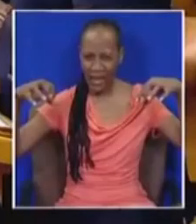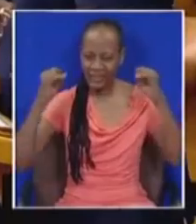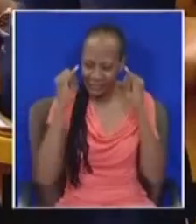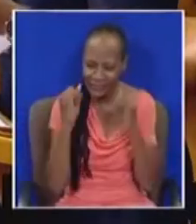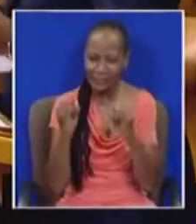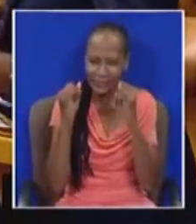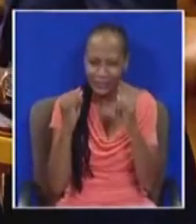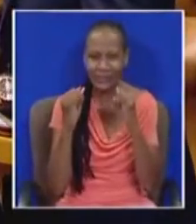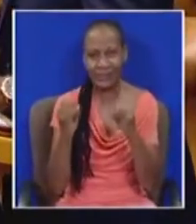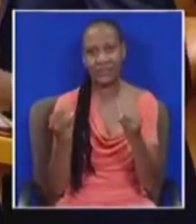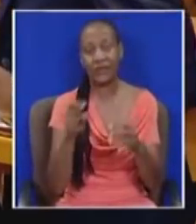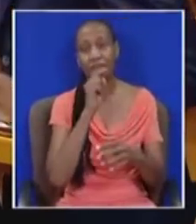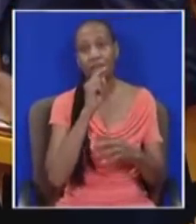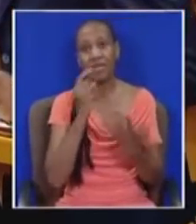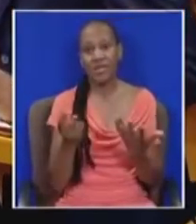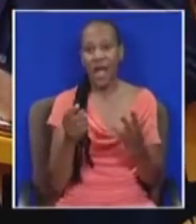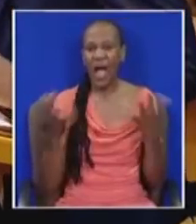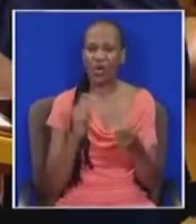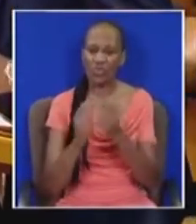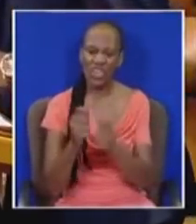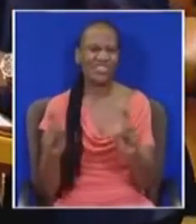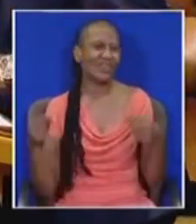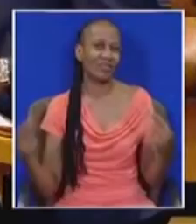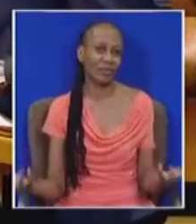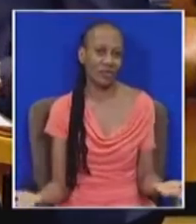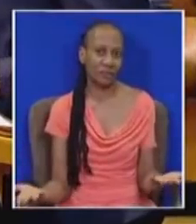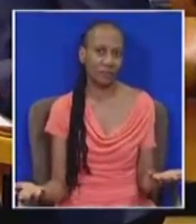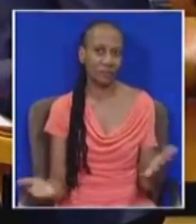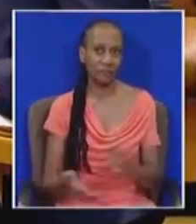severely limiting his room to maneuver.